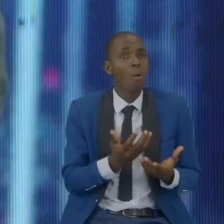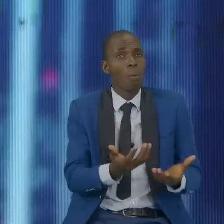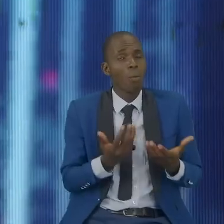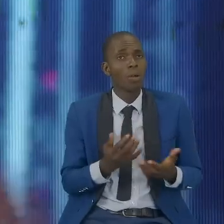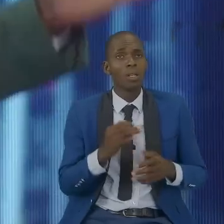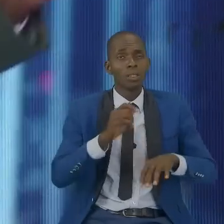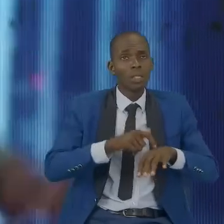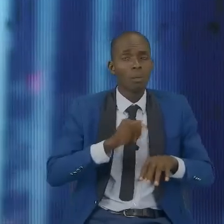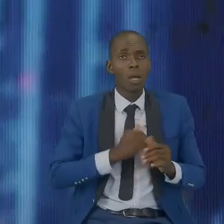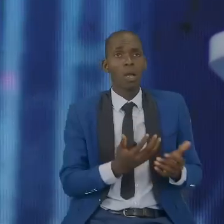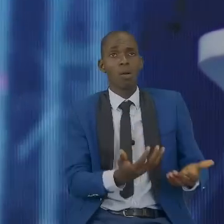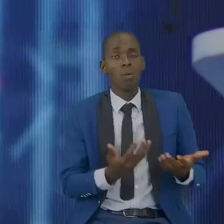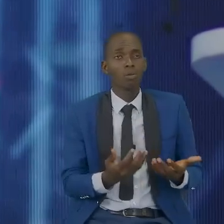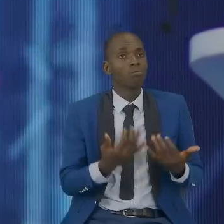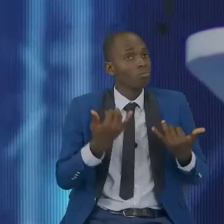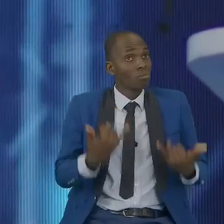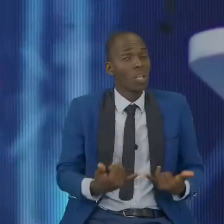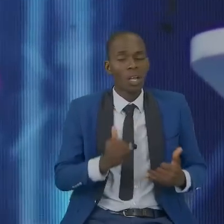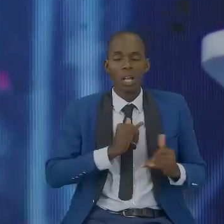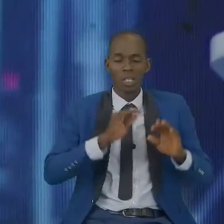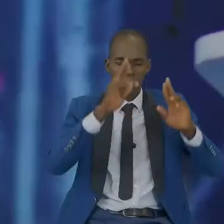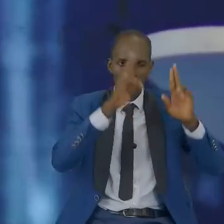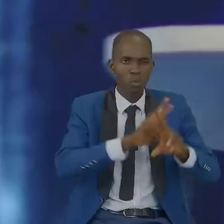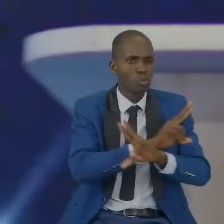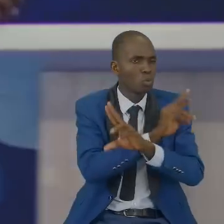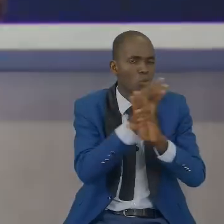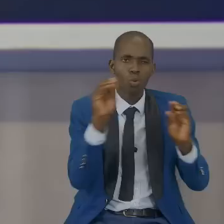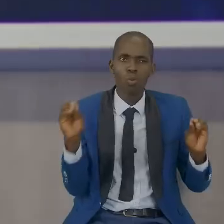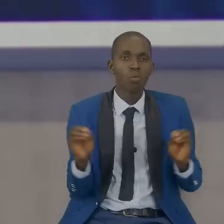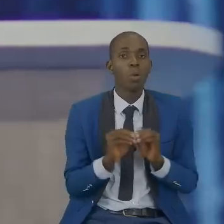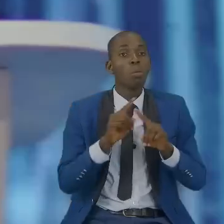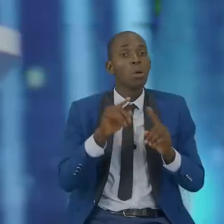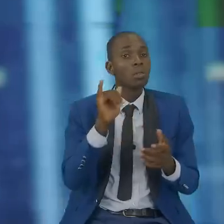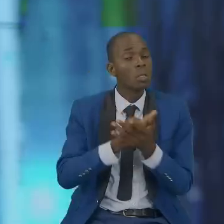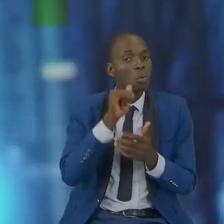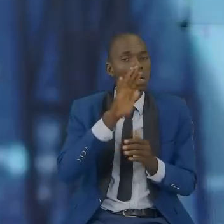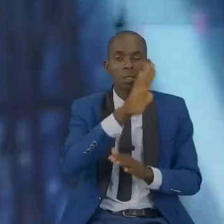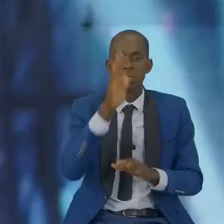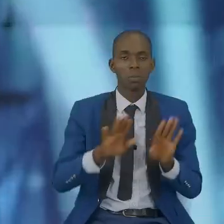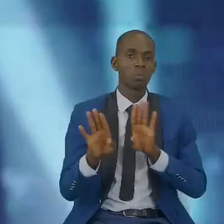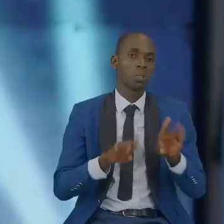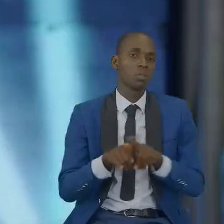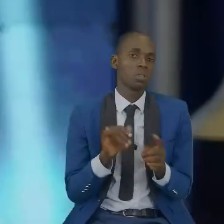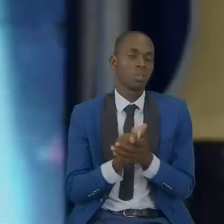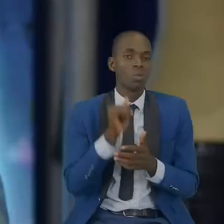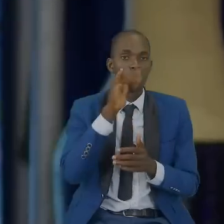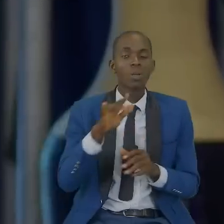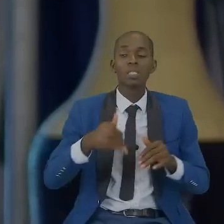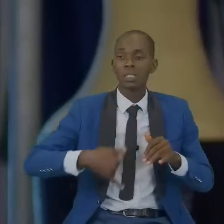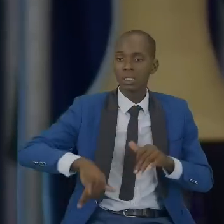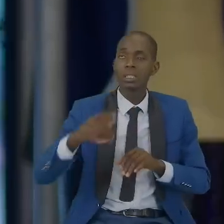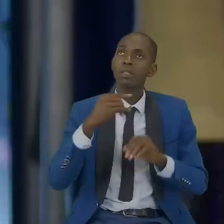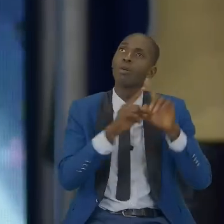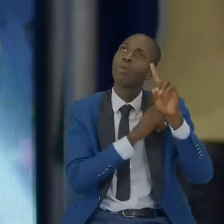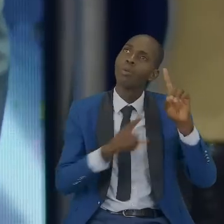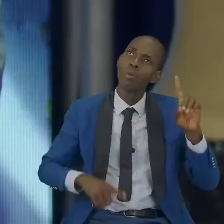wanted, there's no respect anymore. But the woman came and said, Lord, help me.